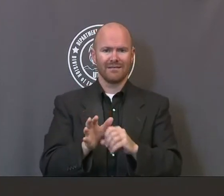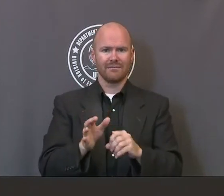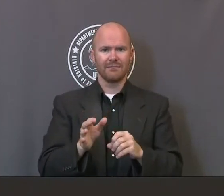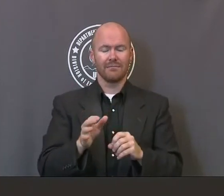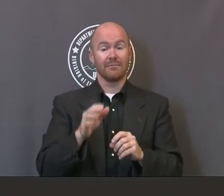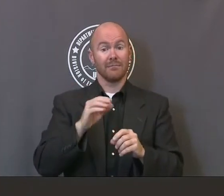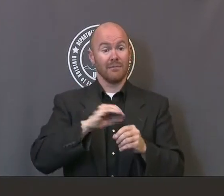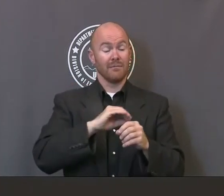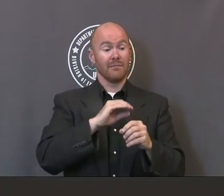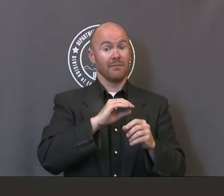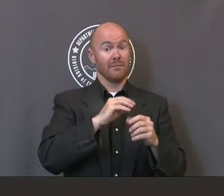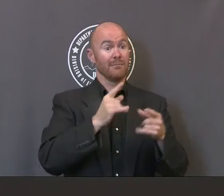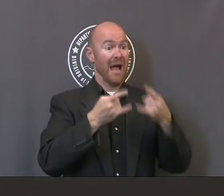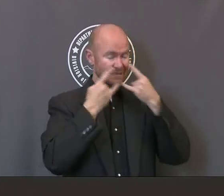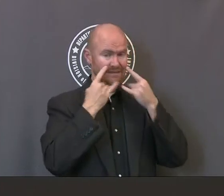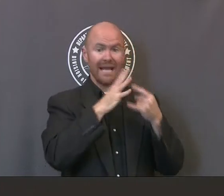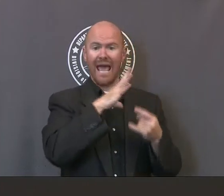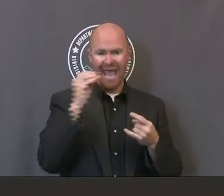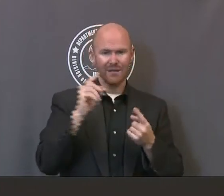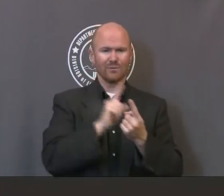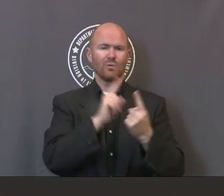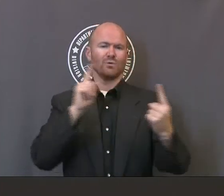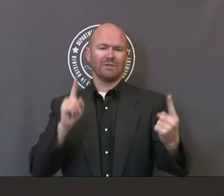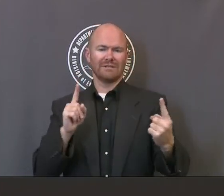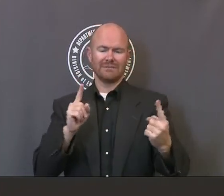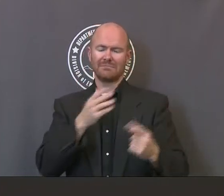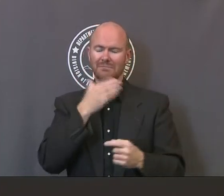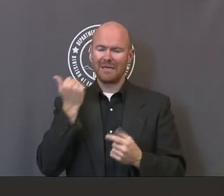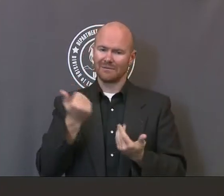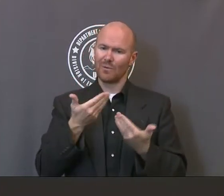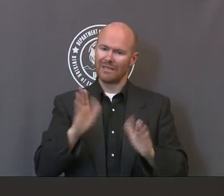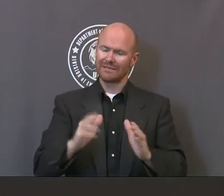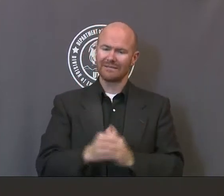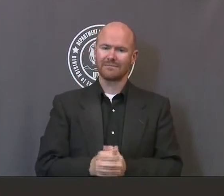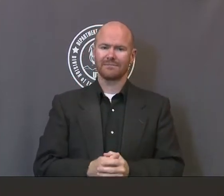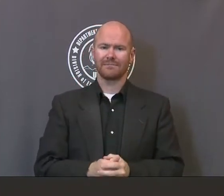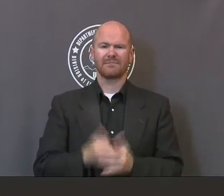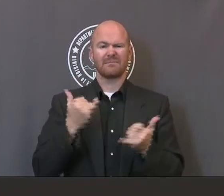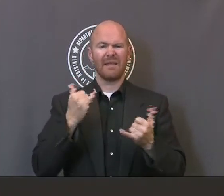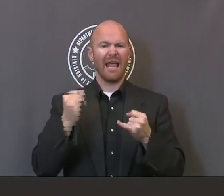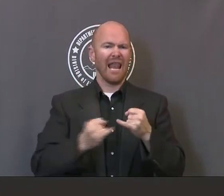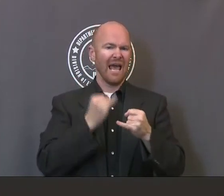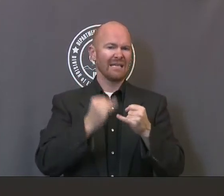the flow and the spread of this coronavirus. Last question.